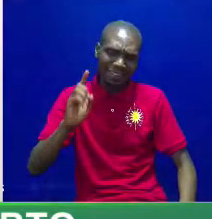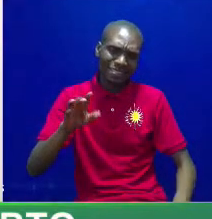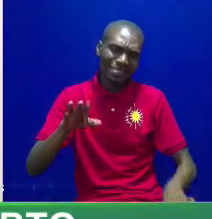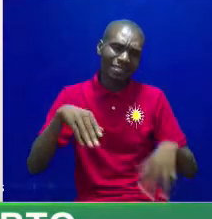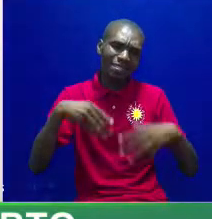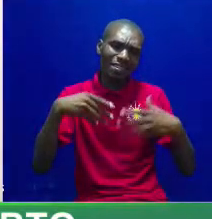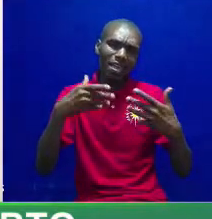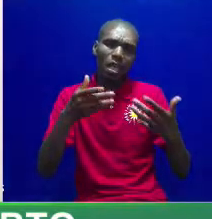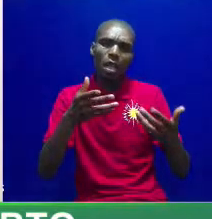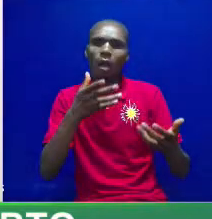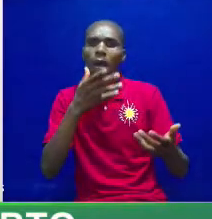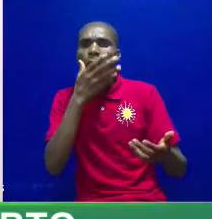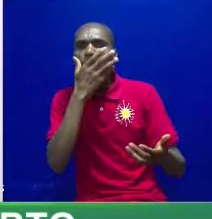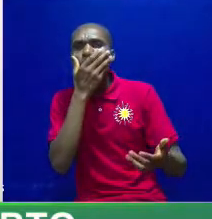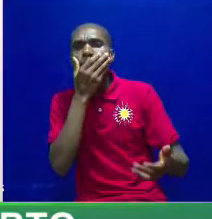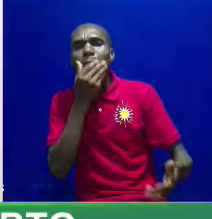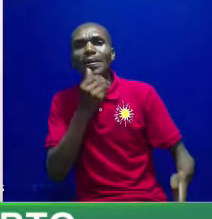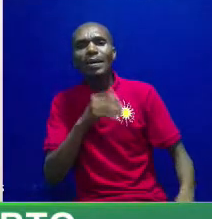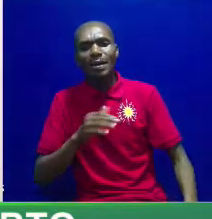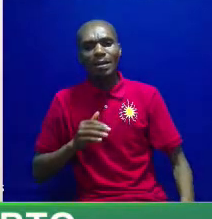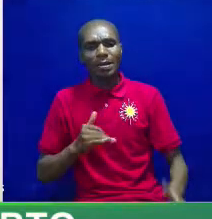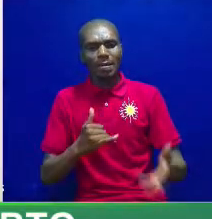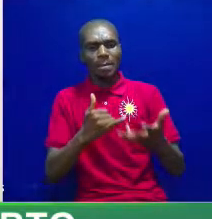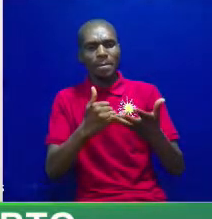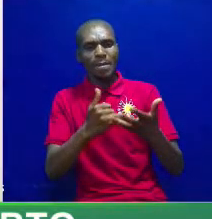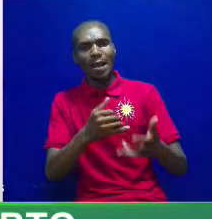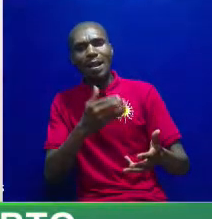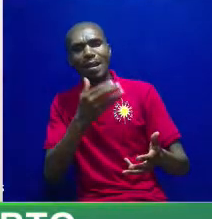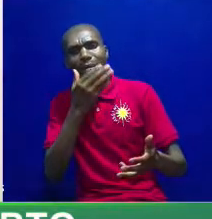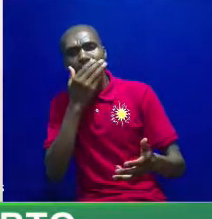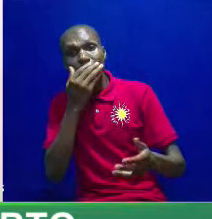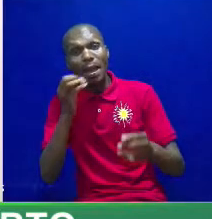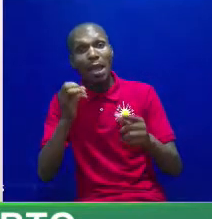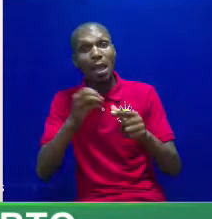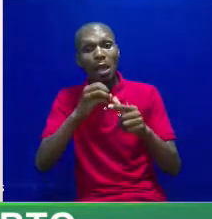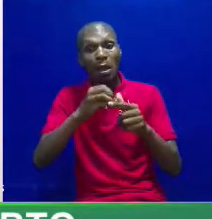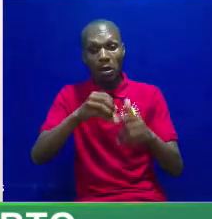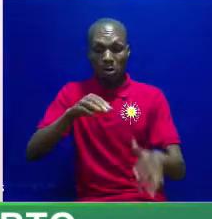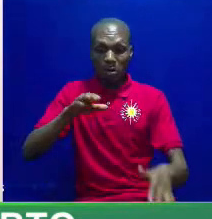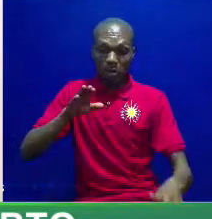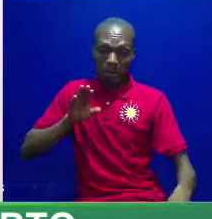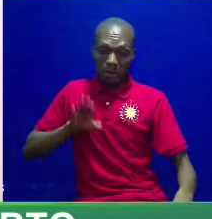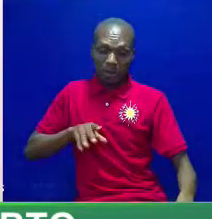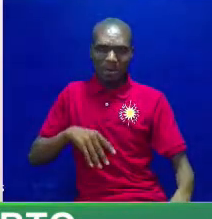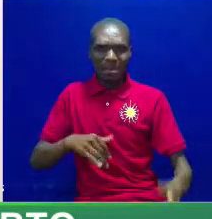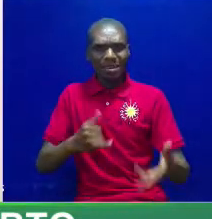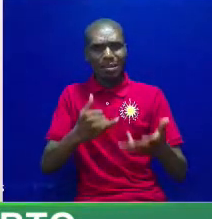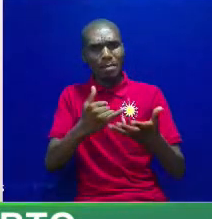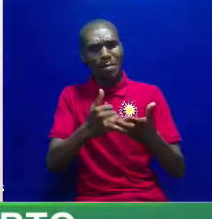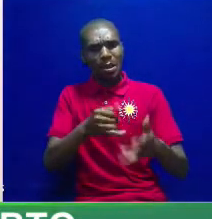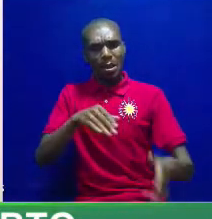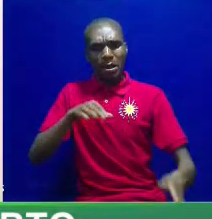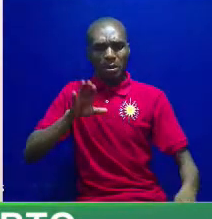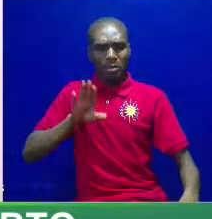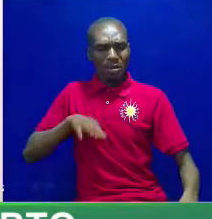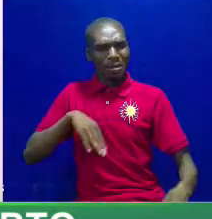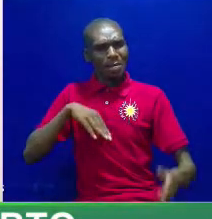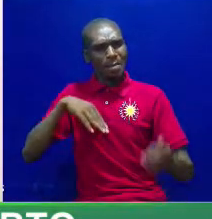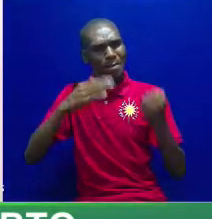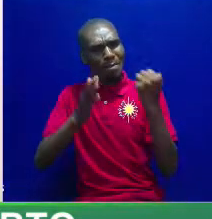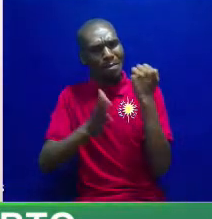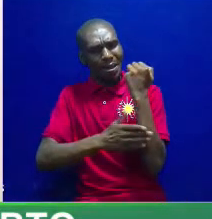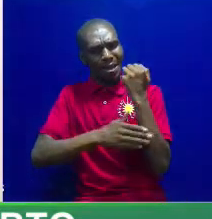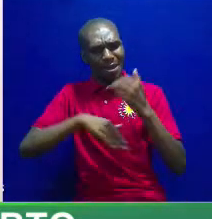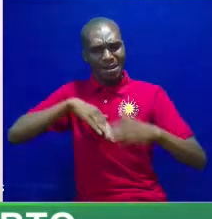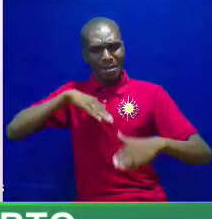somo sacha ake ase kiri ata erebuna nigo ere mami inchane chimbu achi omogusi naboyigo omu afrika niga ata erebuna